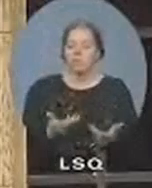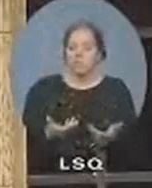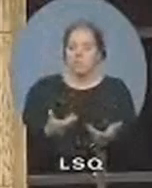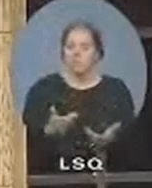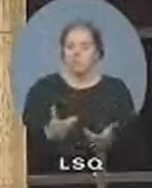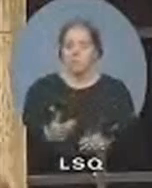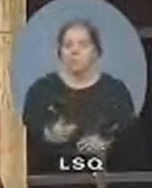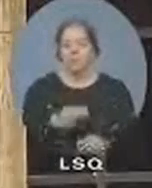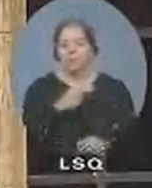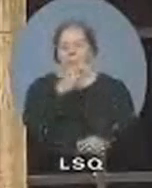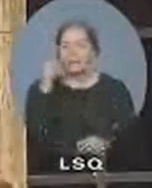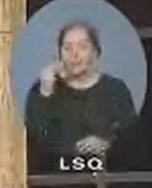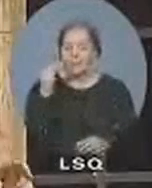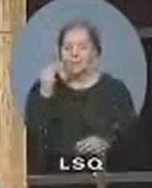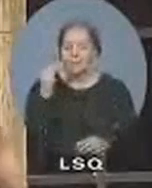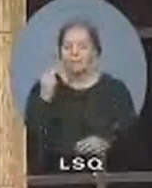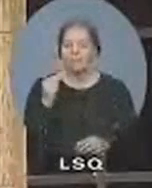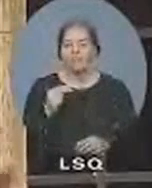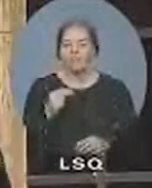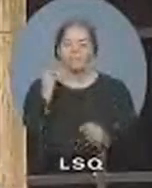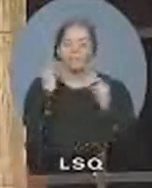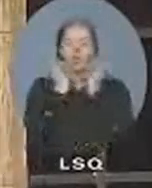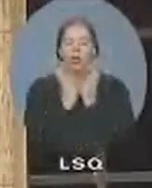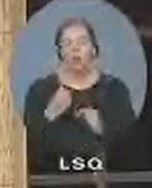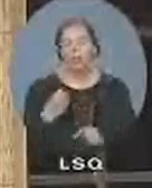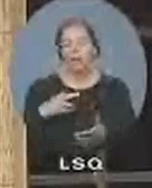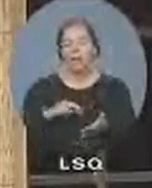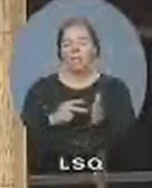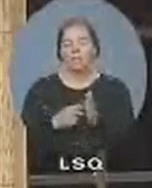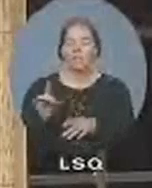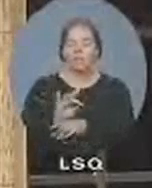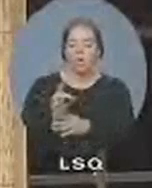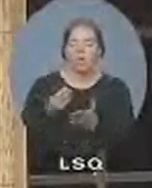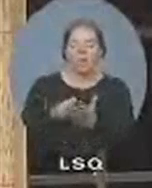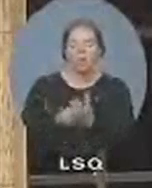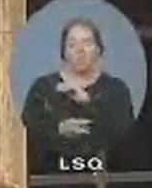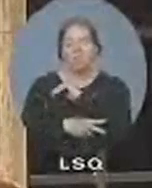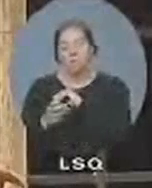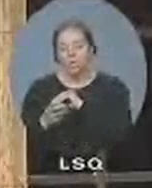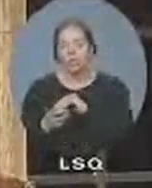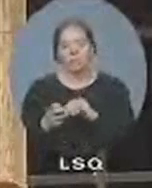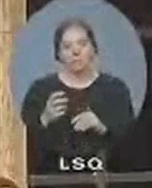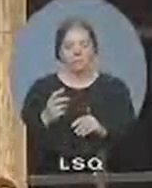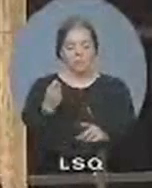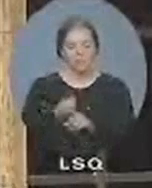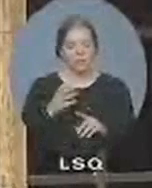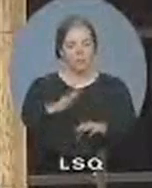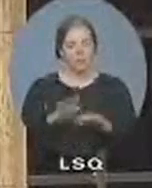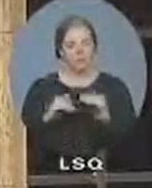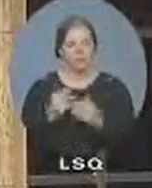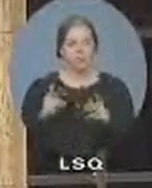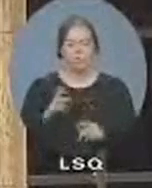blue-collar issue, and we have to be able to trust the financial statements of the companies where our pensions are invested. So when are they going to get tough on crime